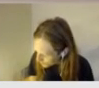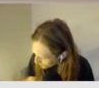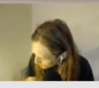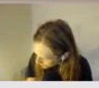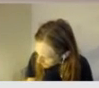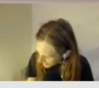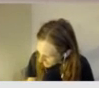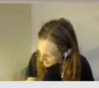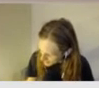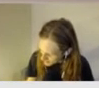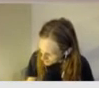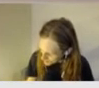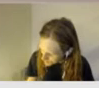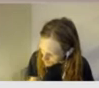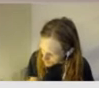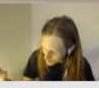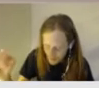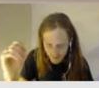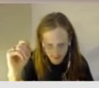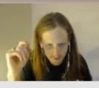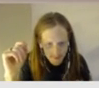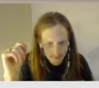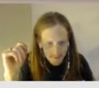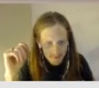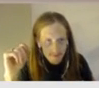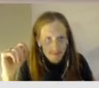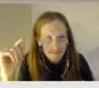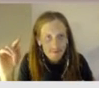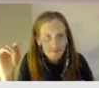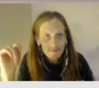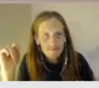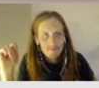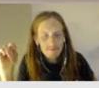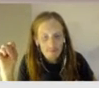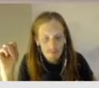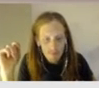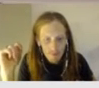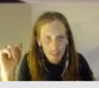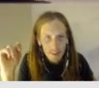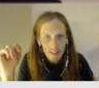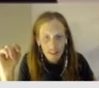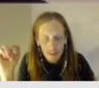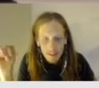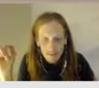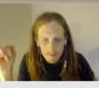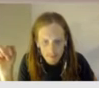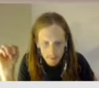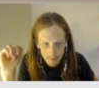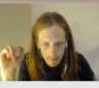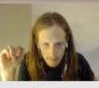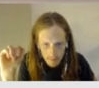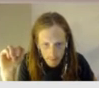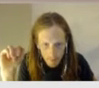since taken a couple of classes with him too, and he's just amazing. And I love the streets. You know, I was actually born